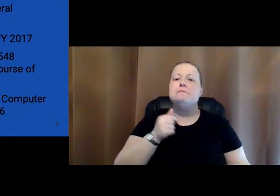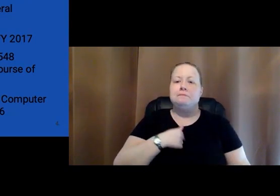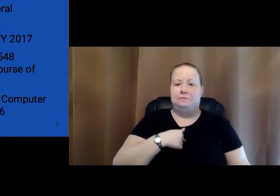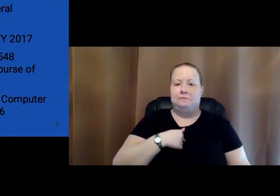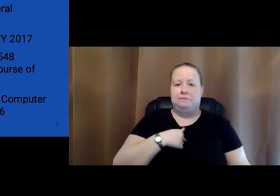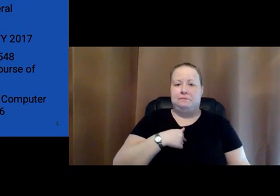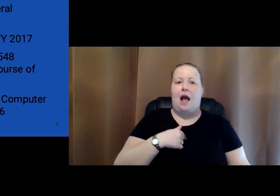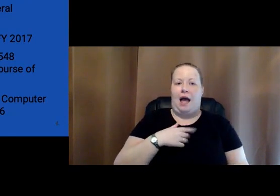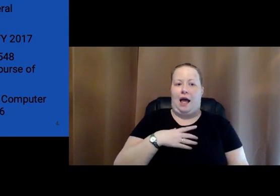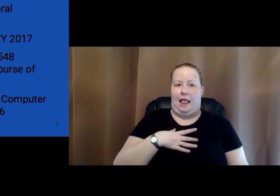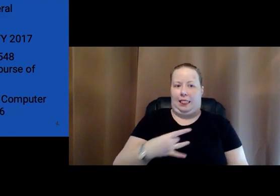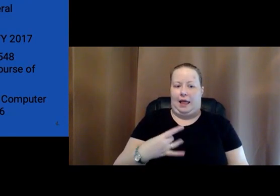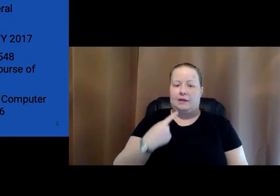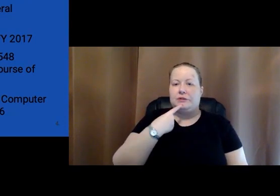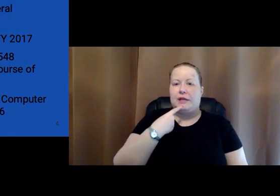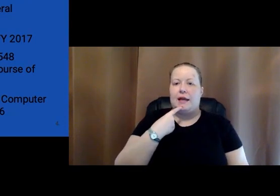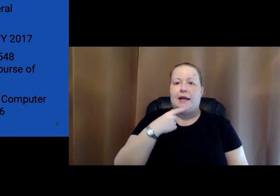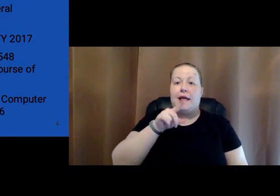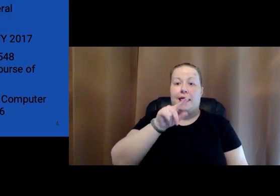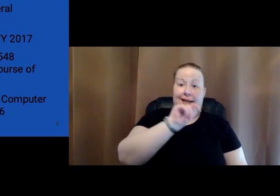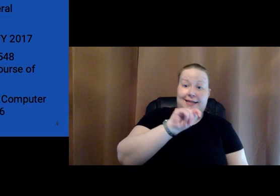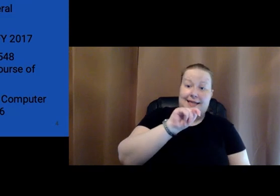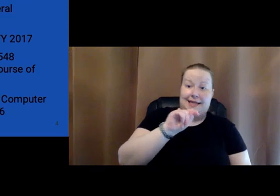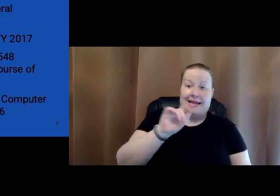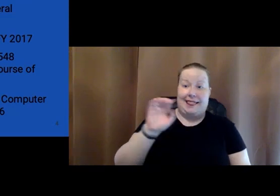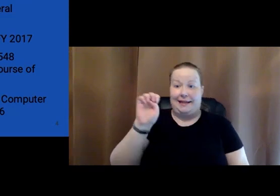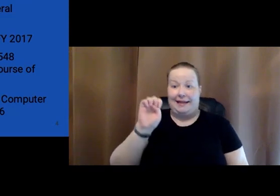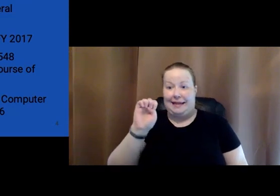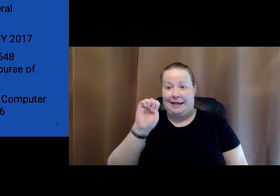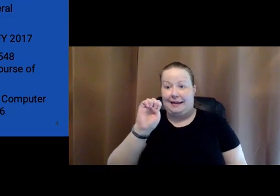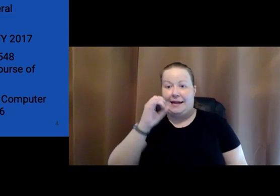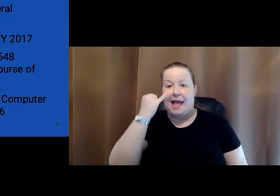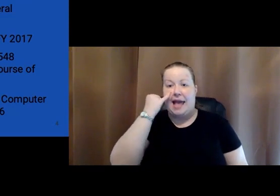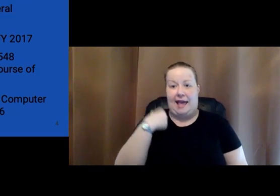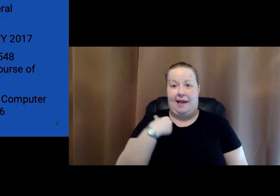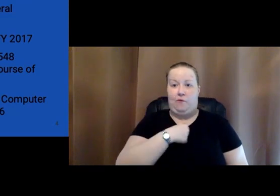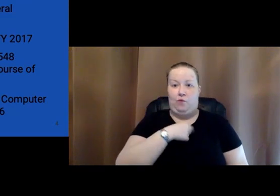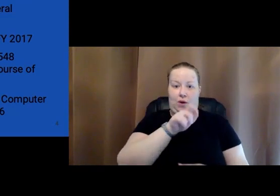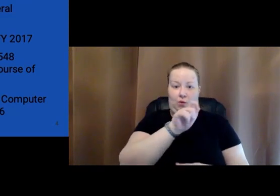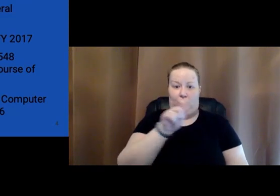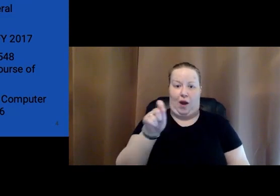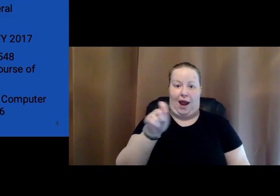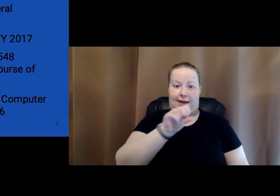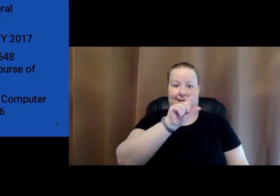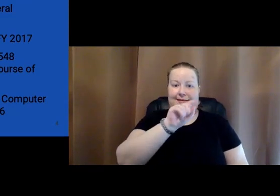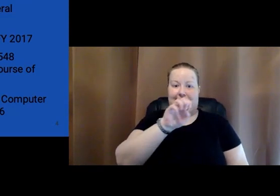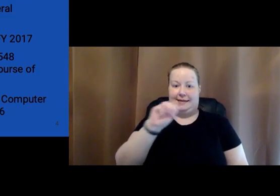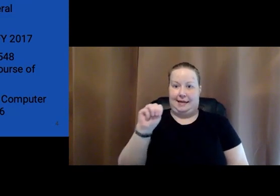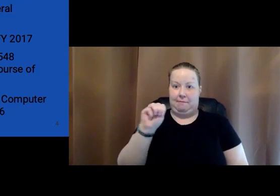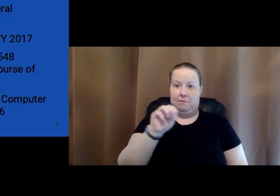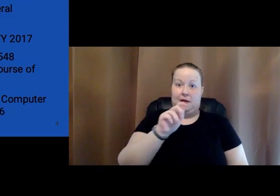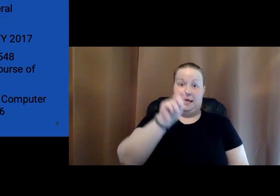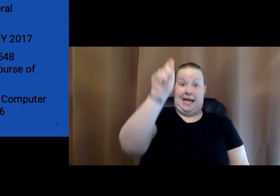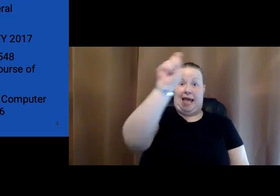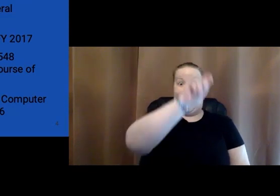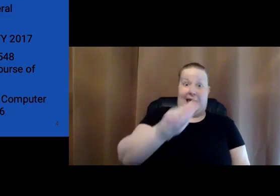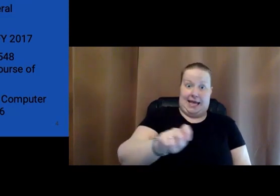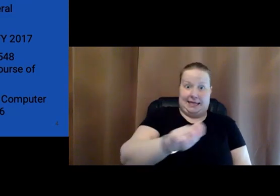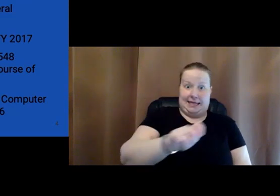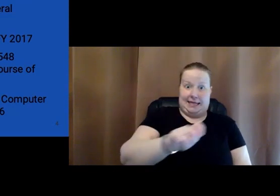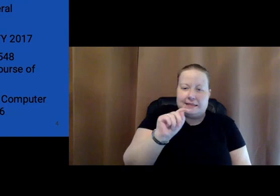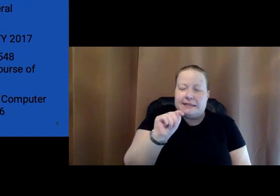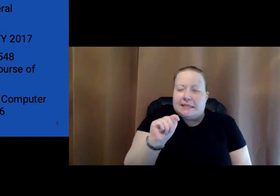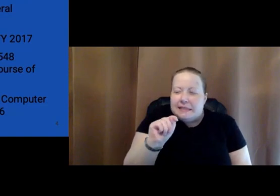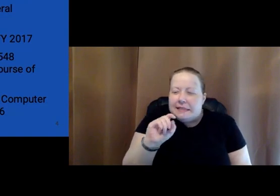that the T and the E, right? If we were to write STEM out, it's really like a giant S, a tiny T, tiny